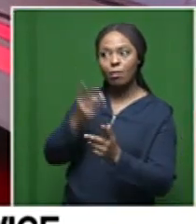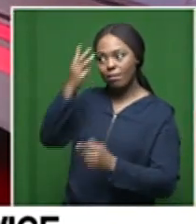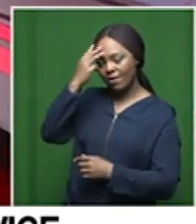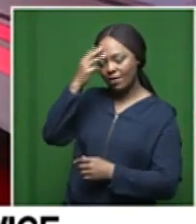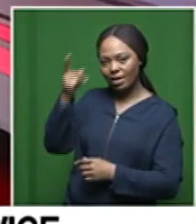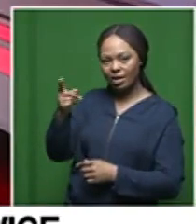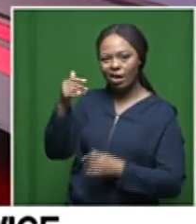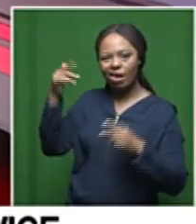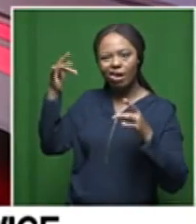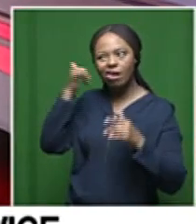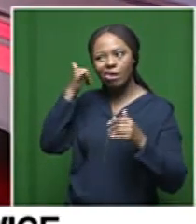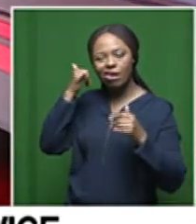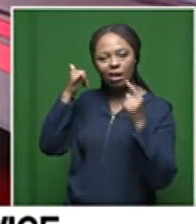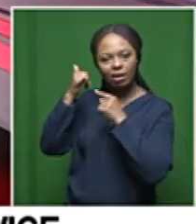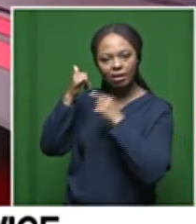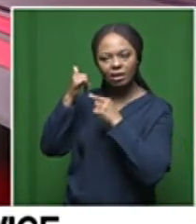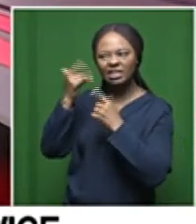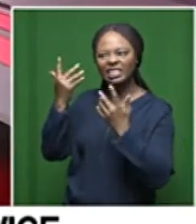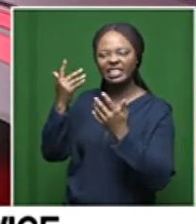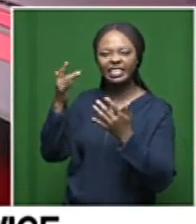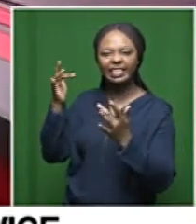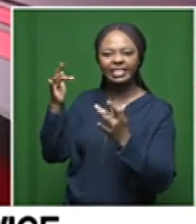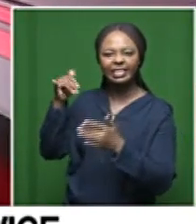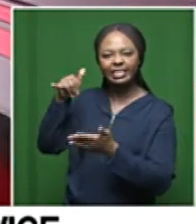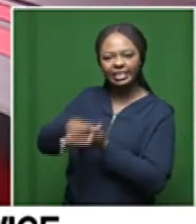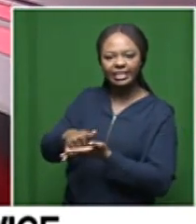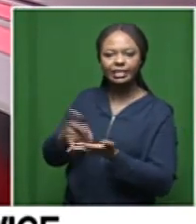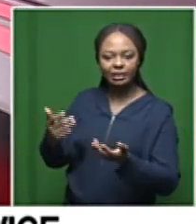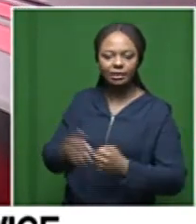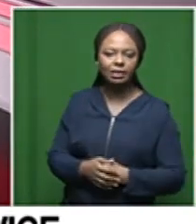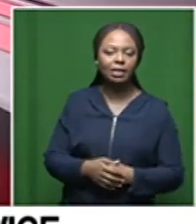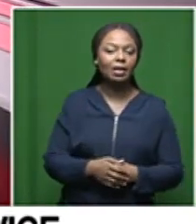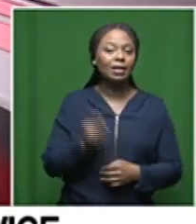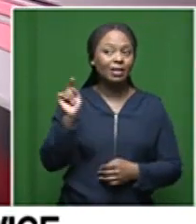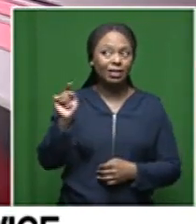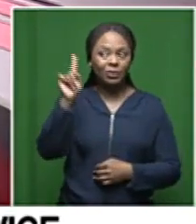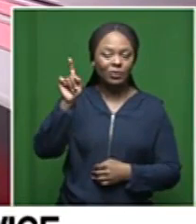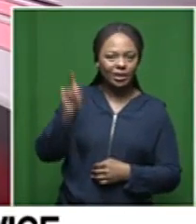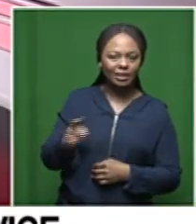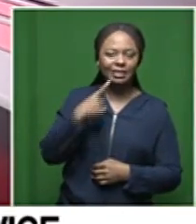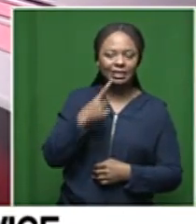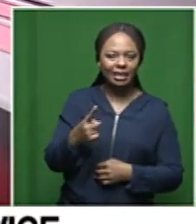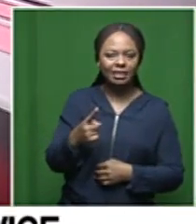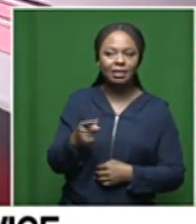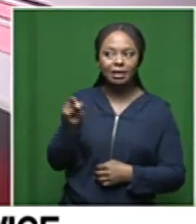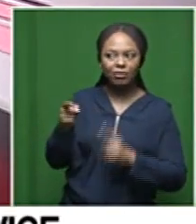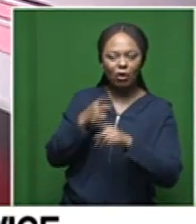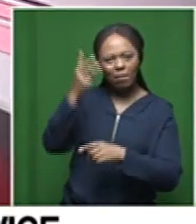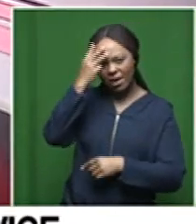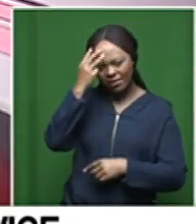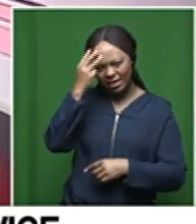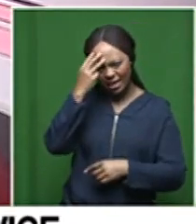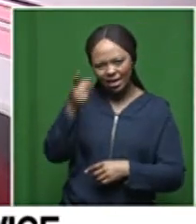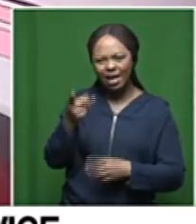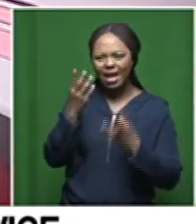Jabulile seems to have disappeared, but the question was around access to the blood donation facilities. That I think they say they're from Mafikeng, but they have